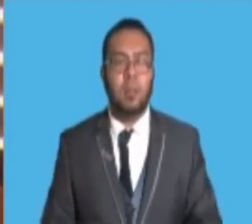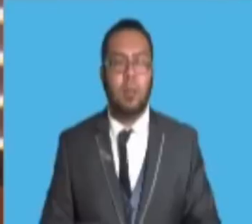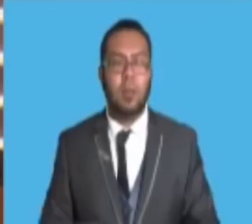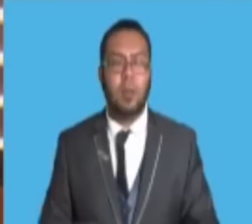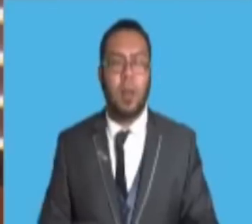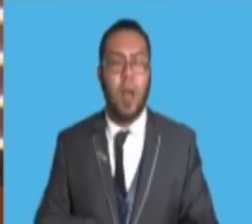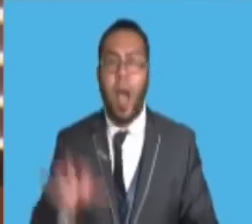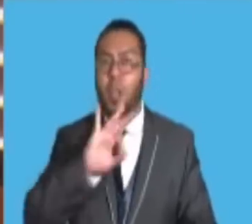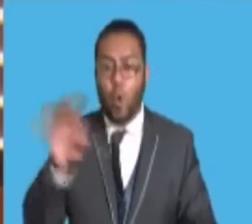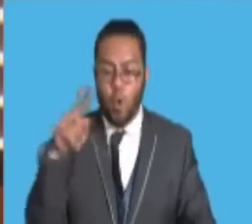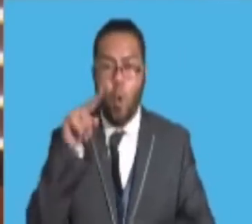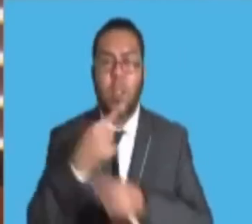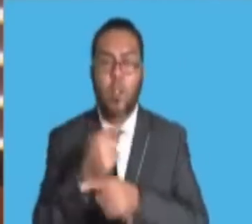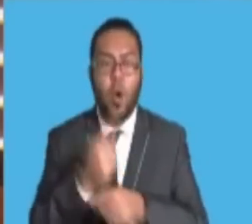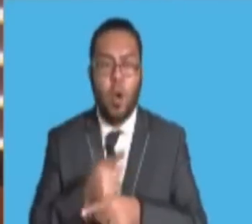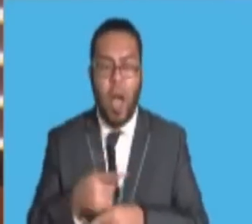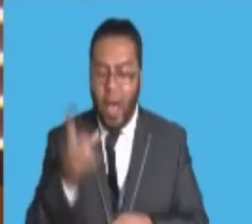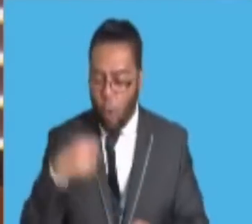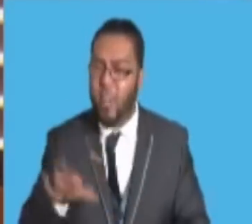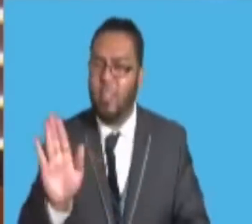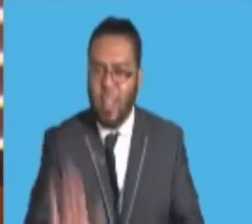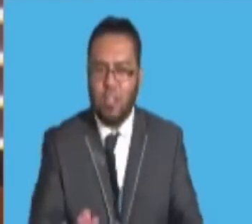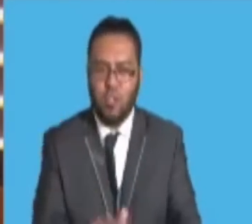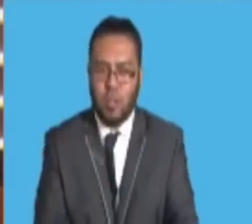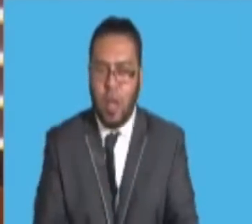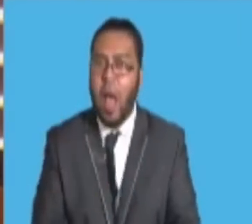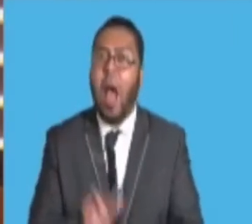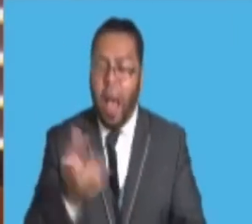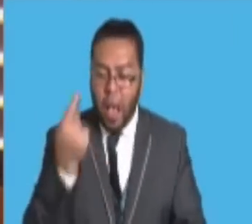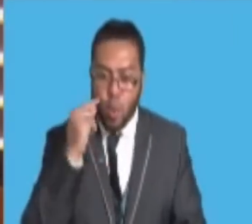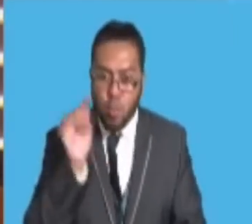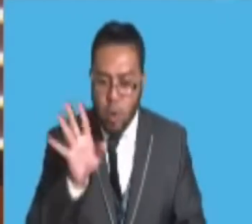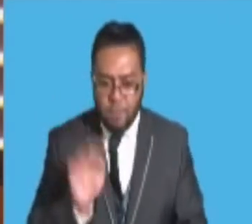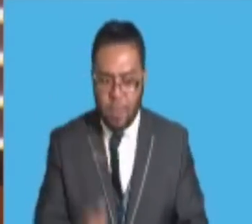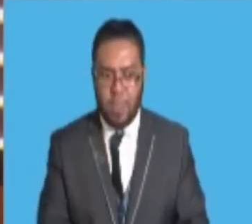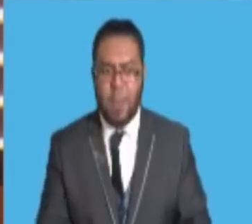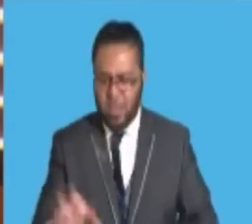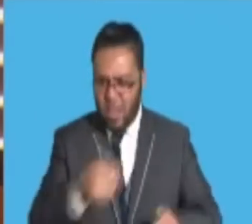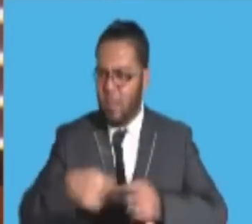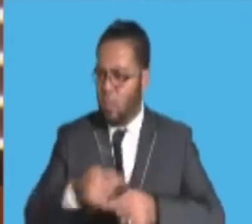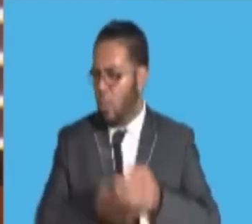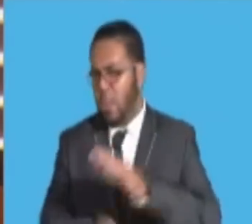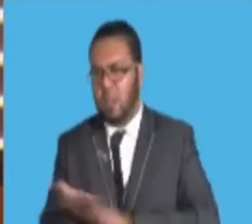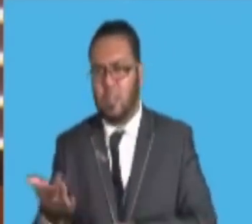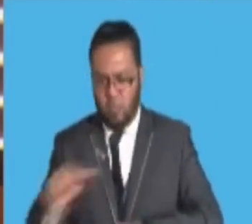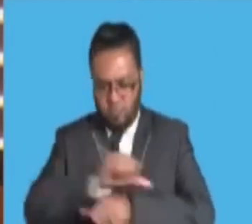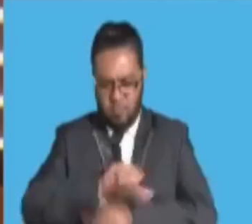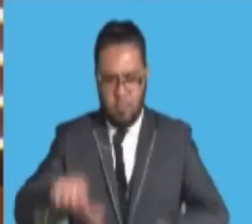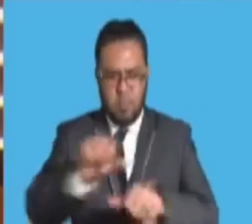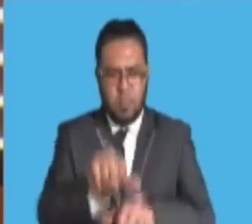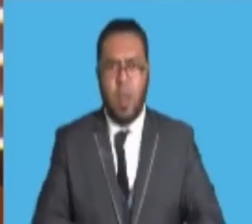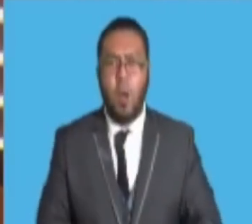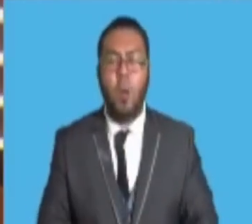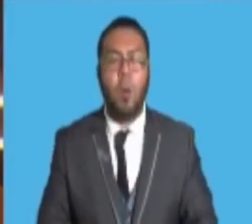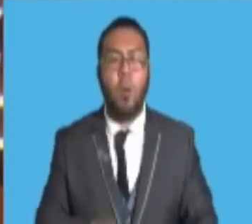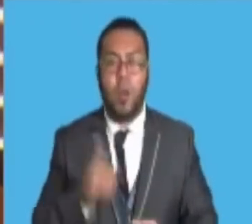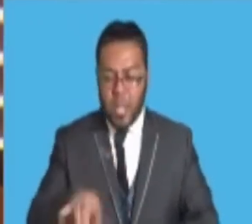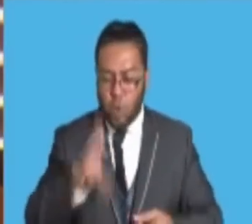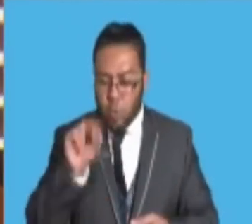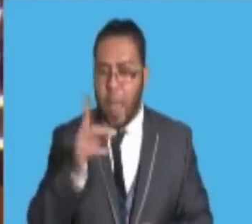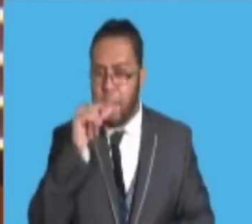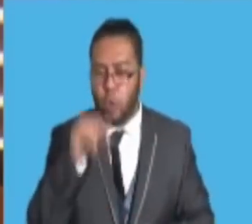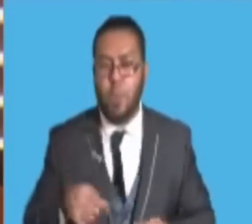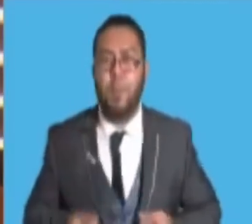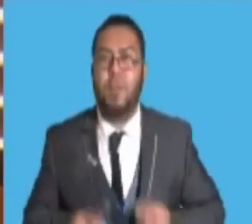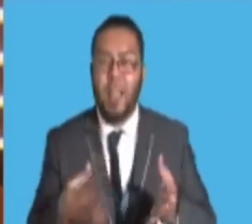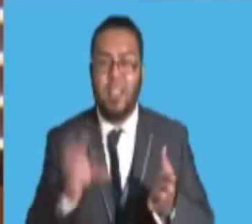awake. I don't only talk, I go and touch them. Look after them. Take them to theater, wherever, that I need to be able to provide that service.